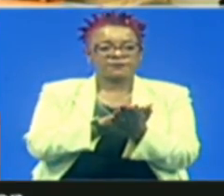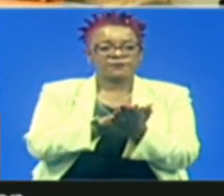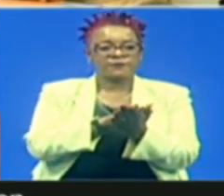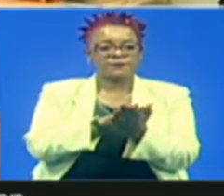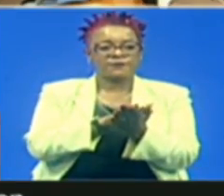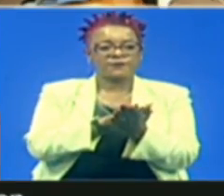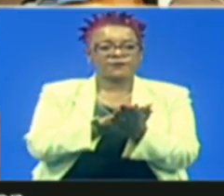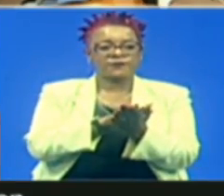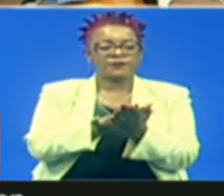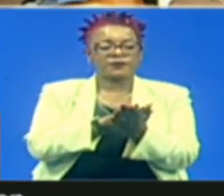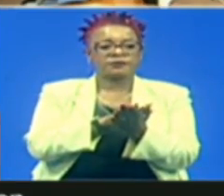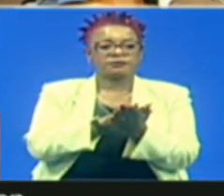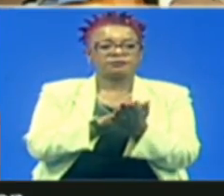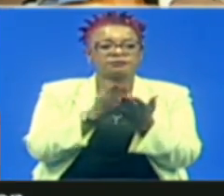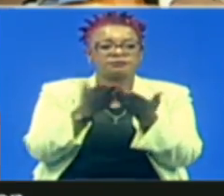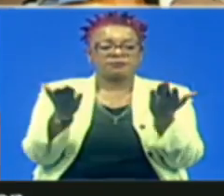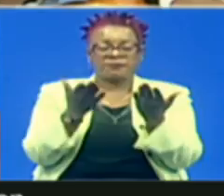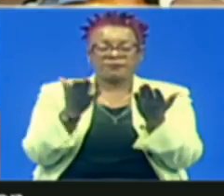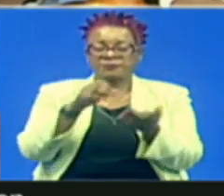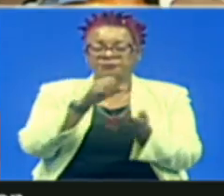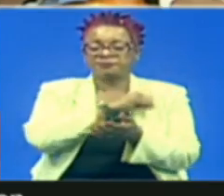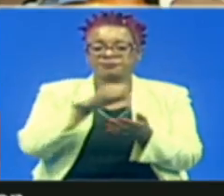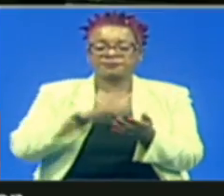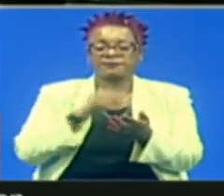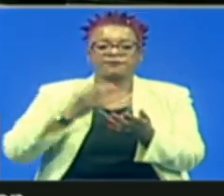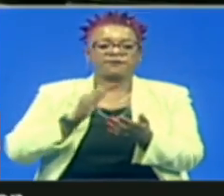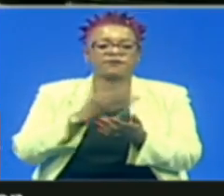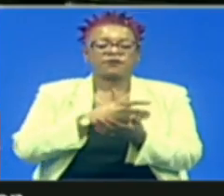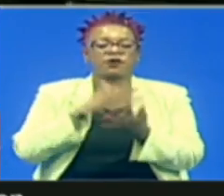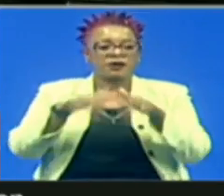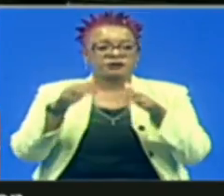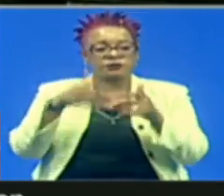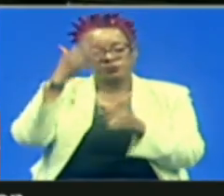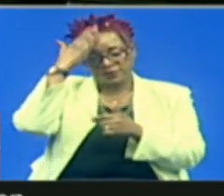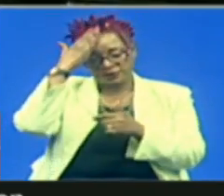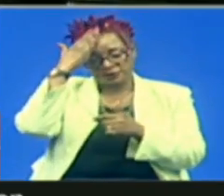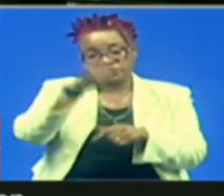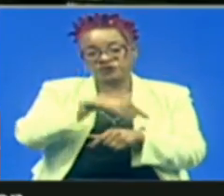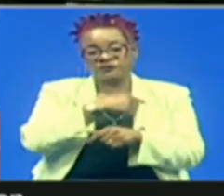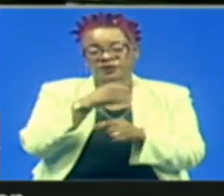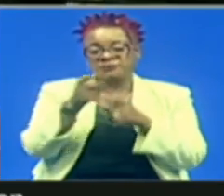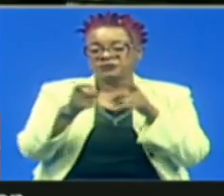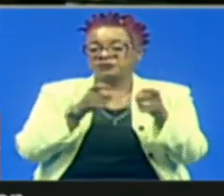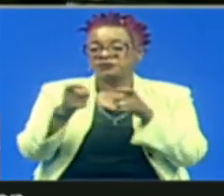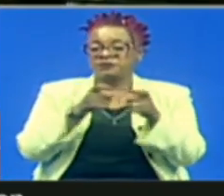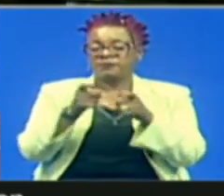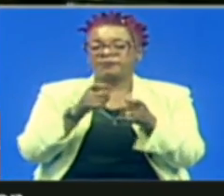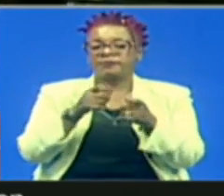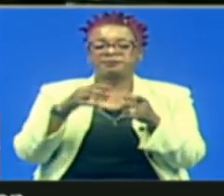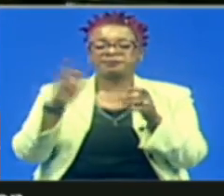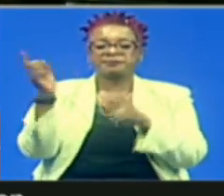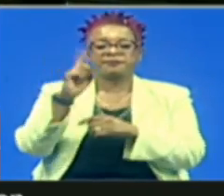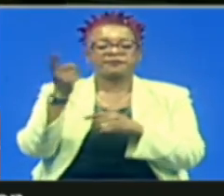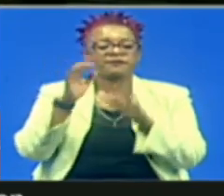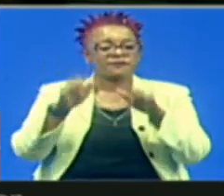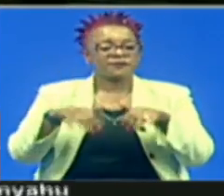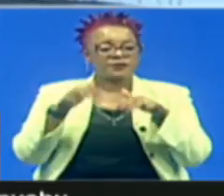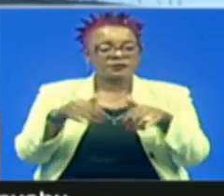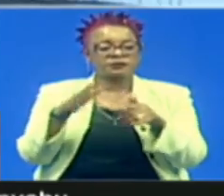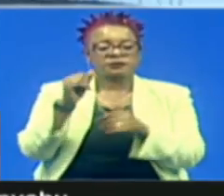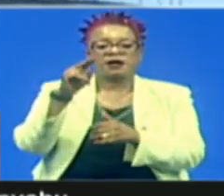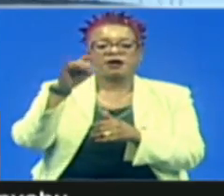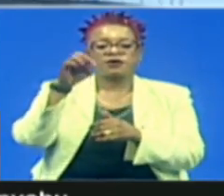Appearing before the Senate Committee on Agriculture on Monday, Chief Administrative Secretary in the Ministry of Agriculture, Andrew